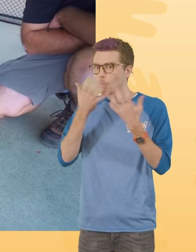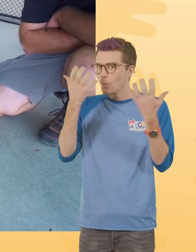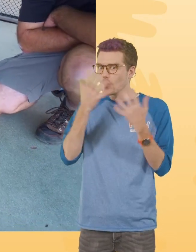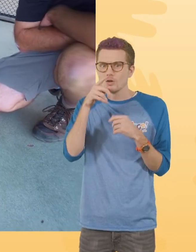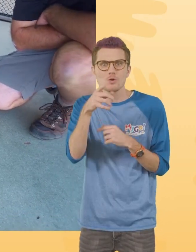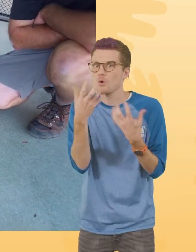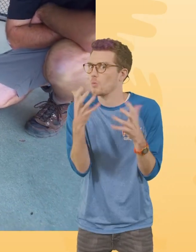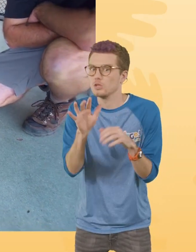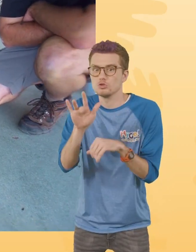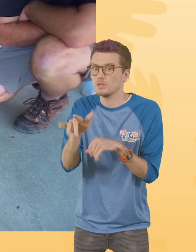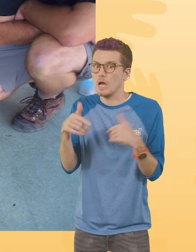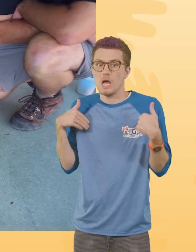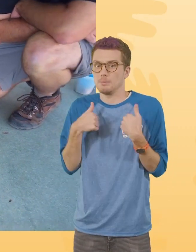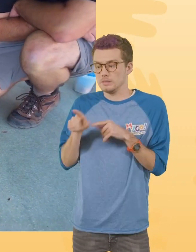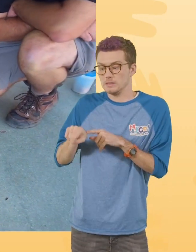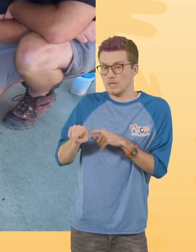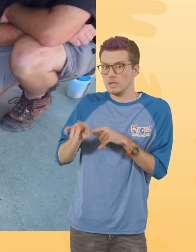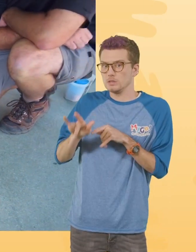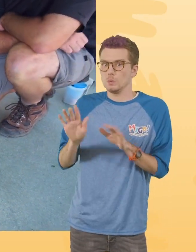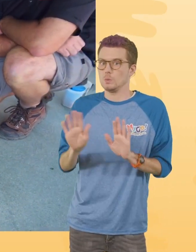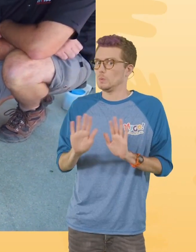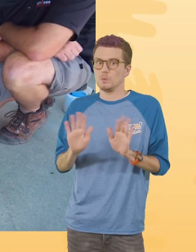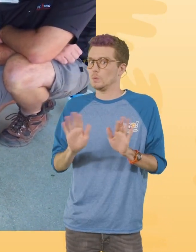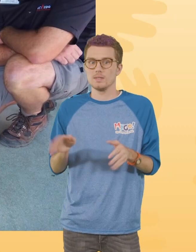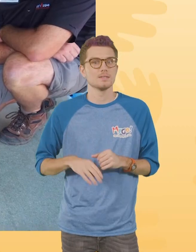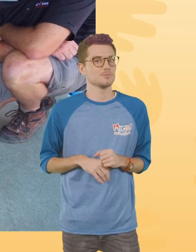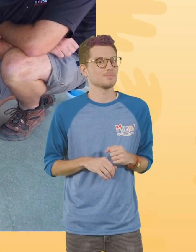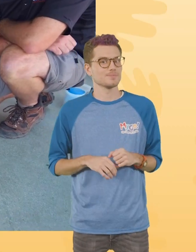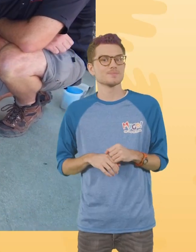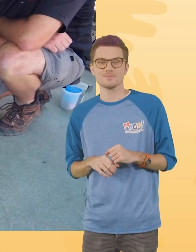Wow, you don't want to touch this animal on its tail.